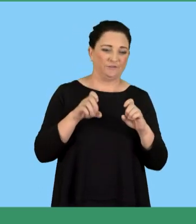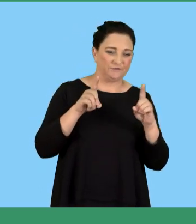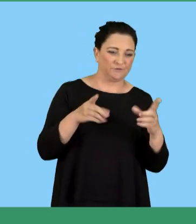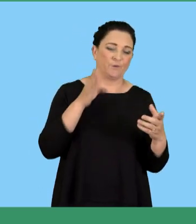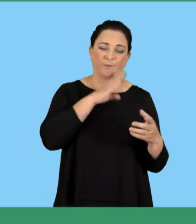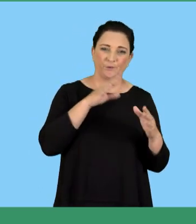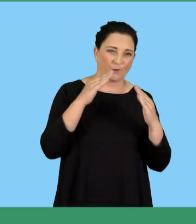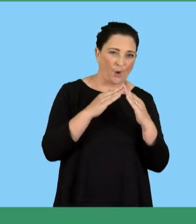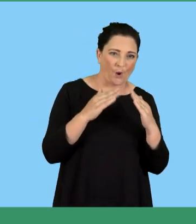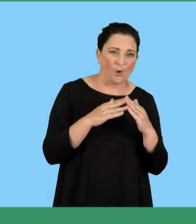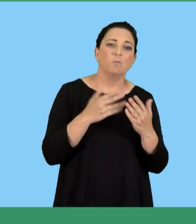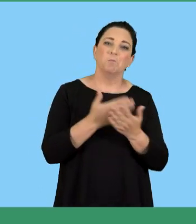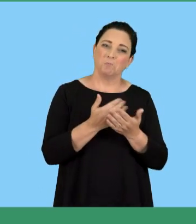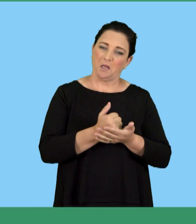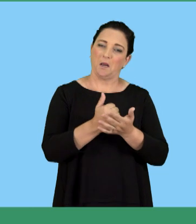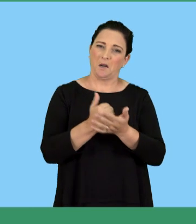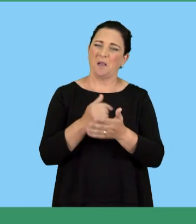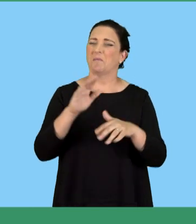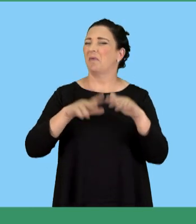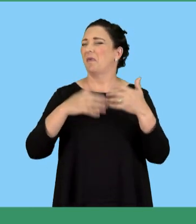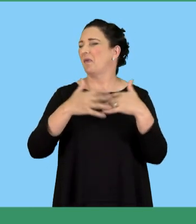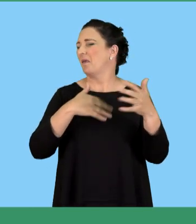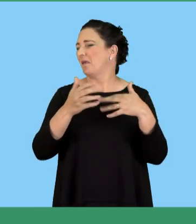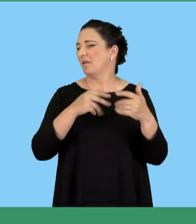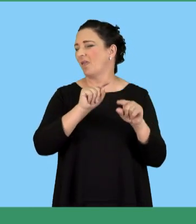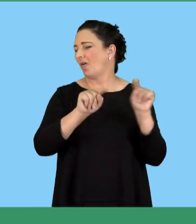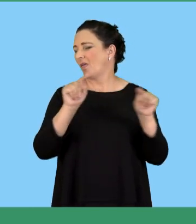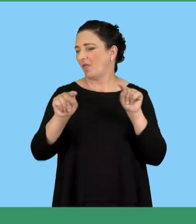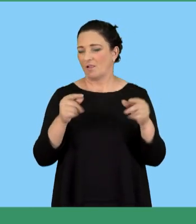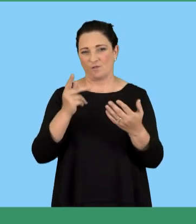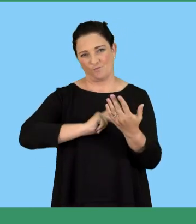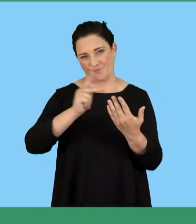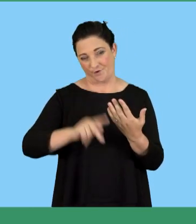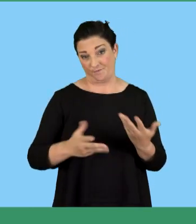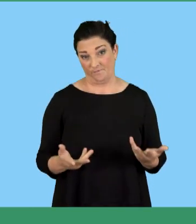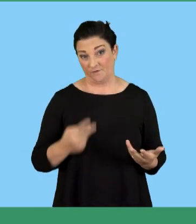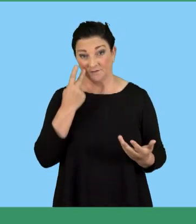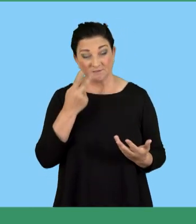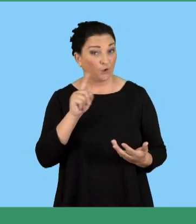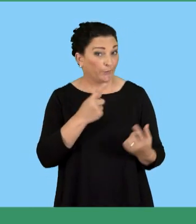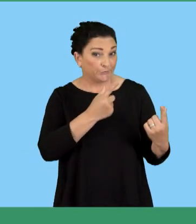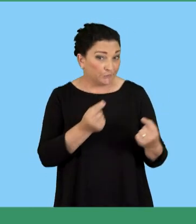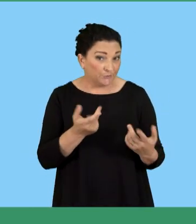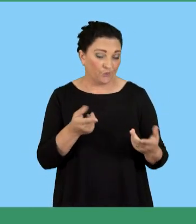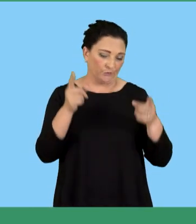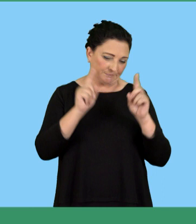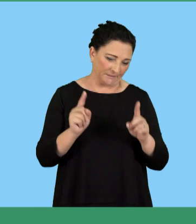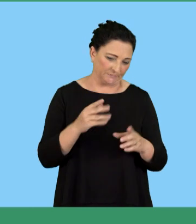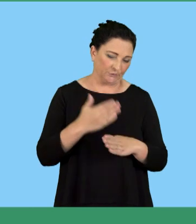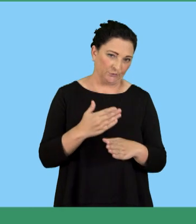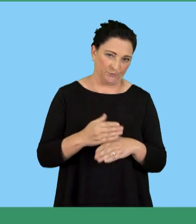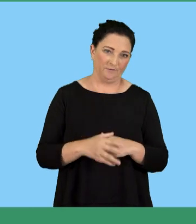homeless, and look into health and other programs. They can also look into what they do or what they specialize with. So